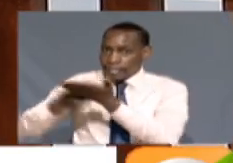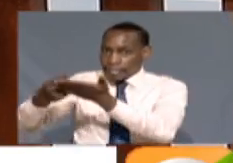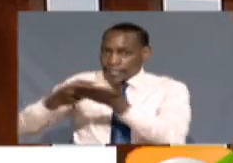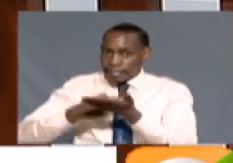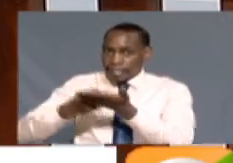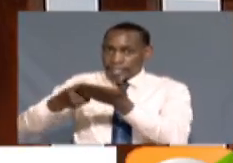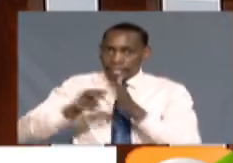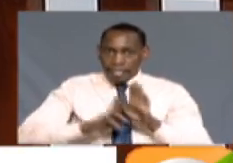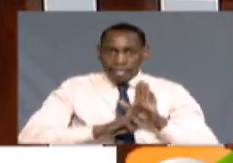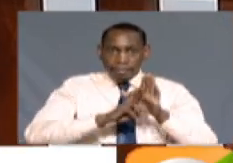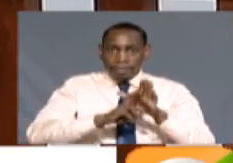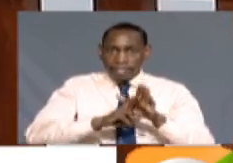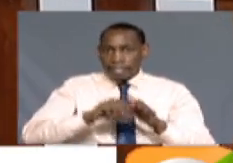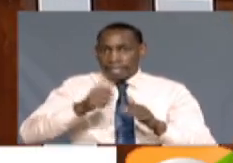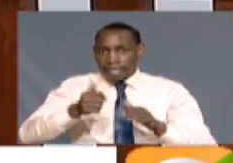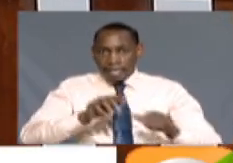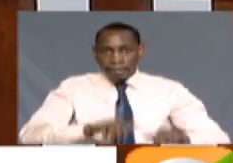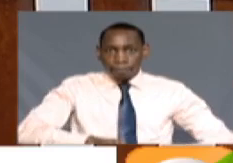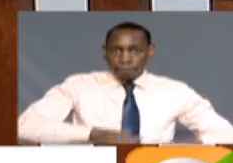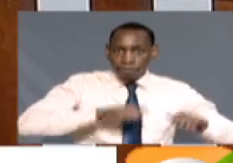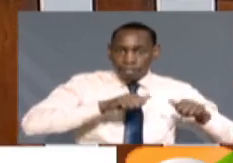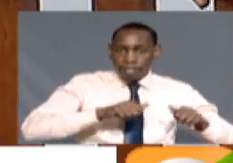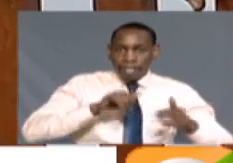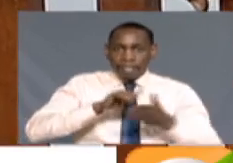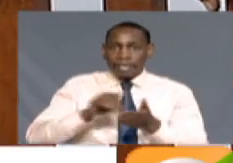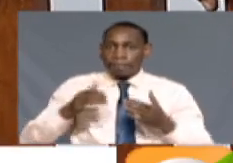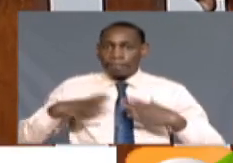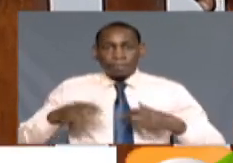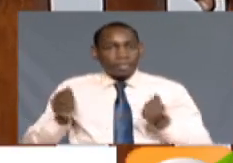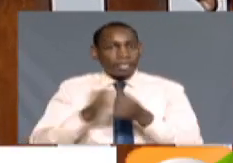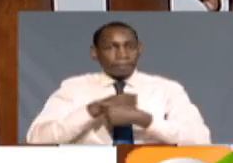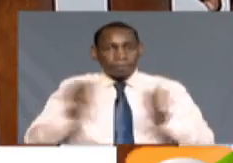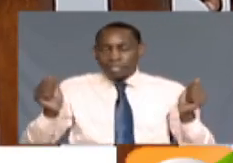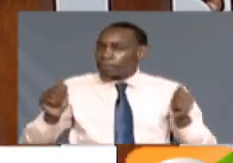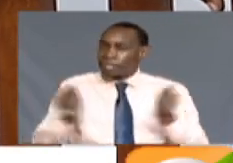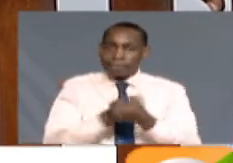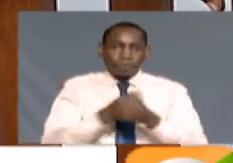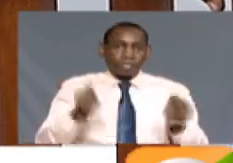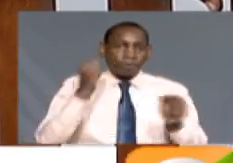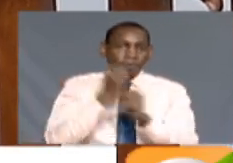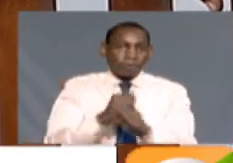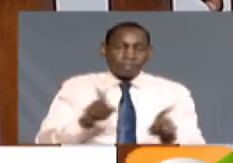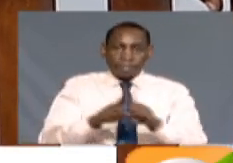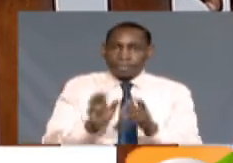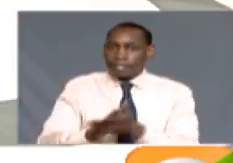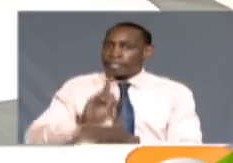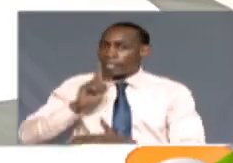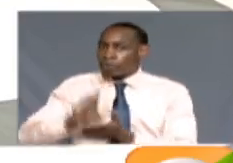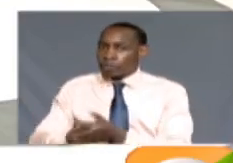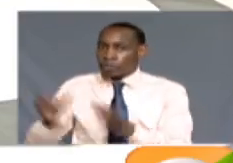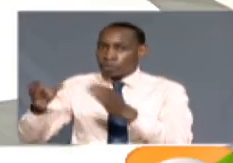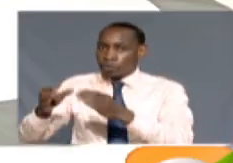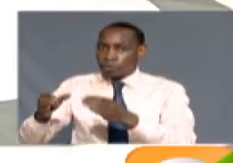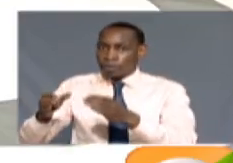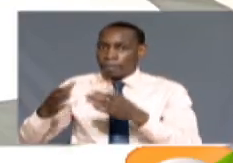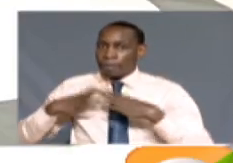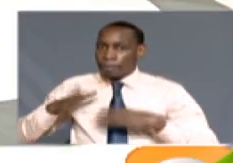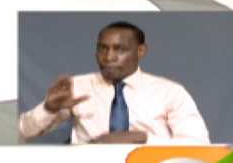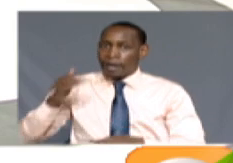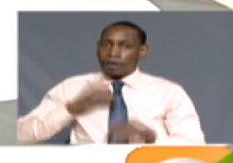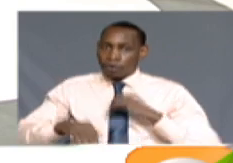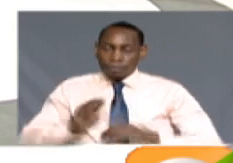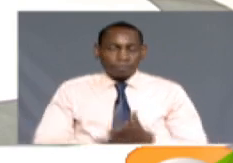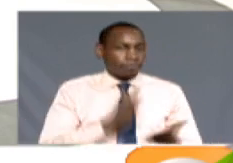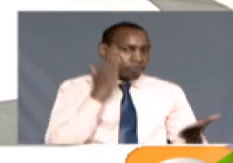big cut for a big man. You know, people cannot do that. You can't do that. So they say you people are corrupt. Absolutely.